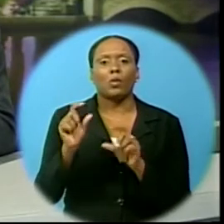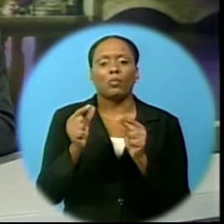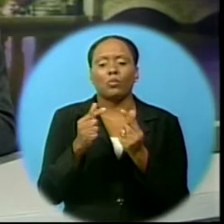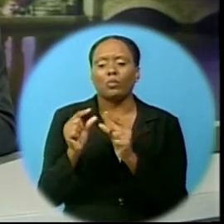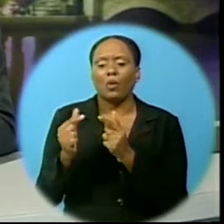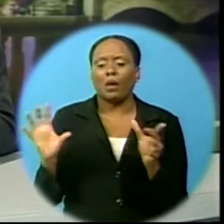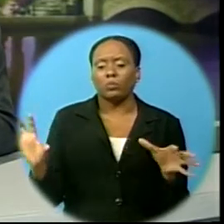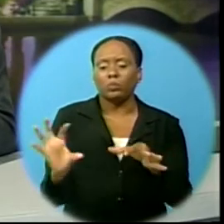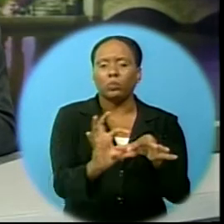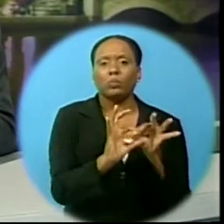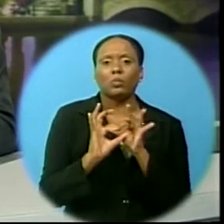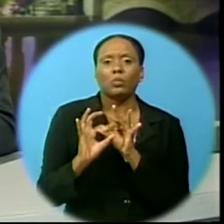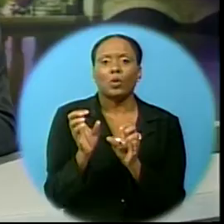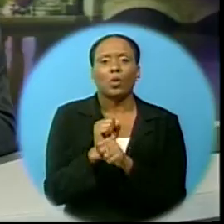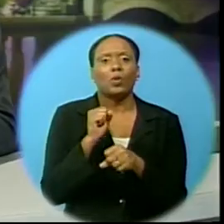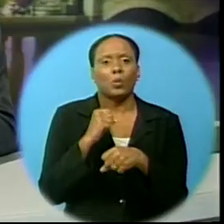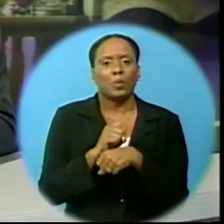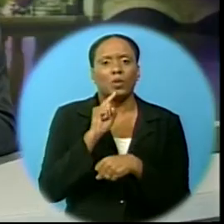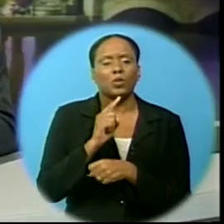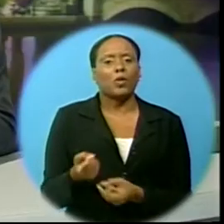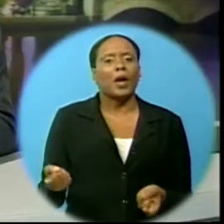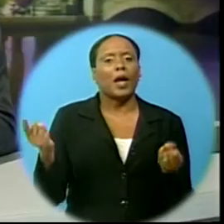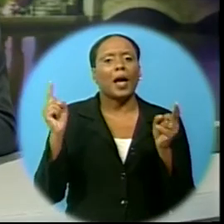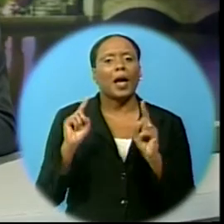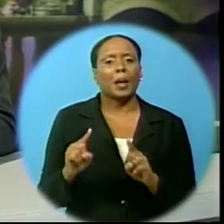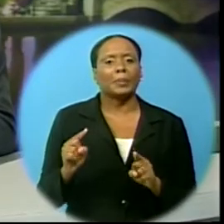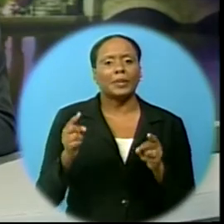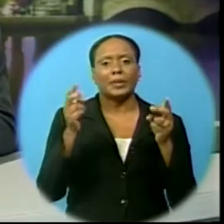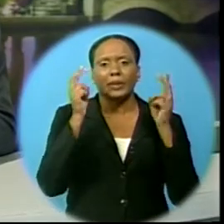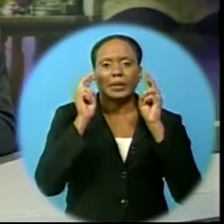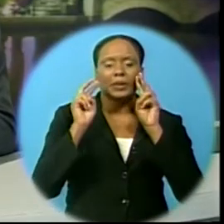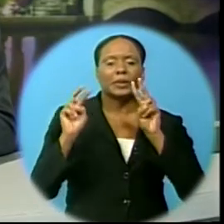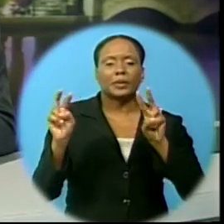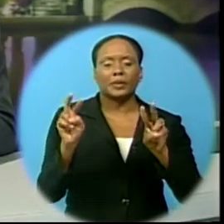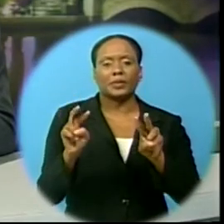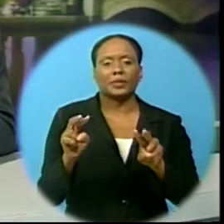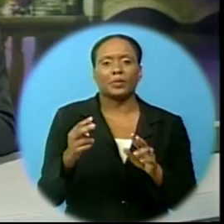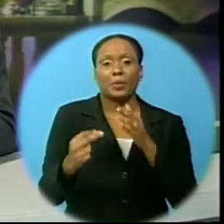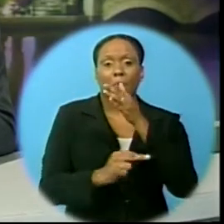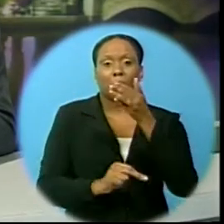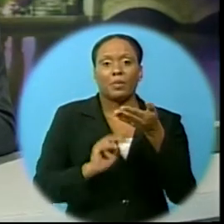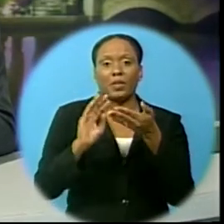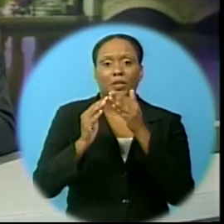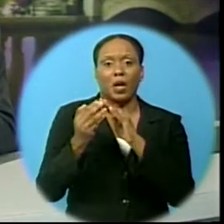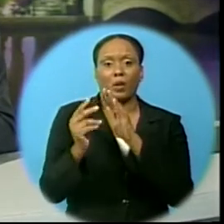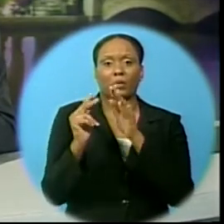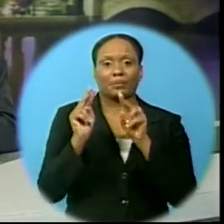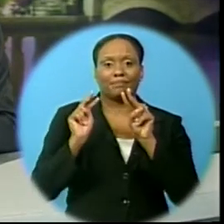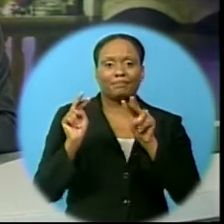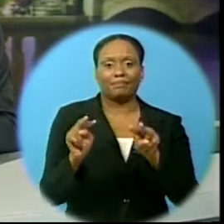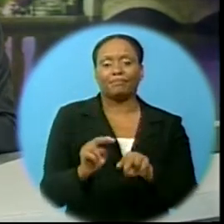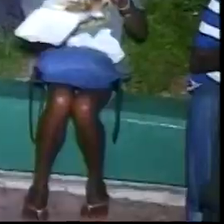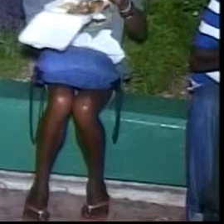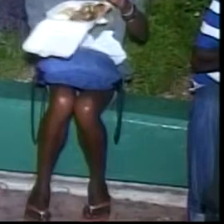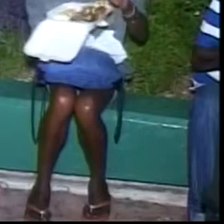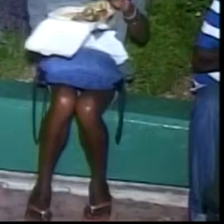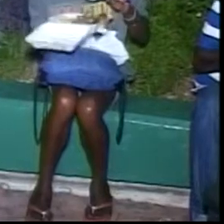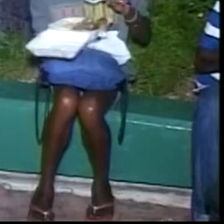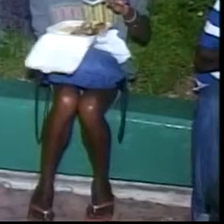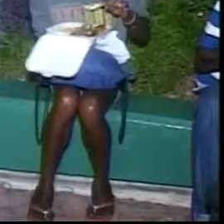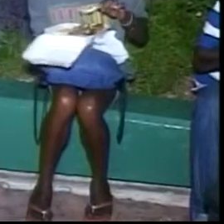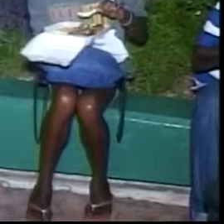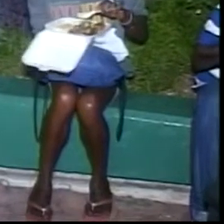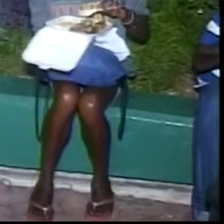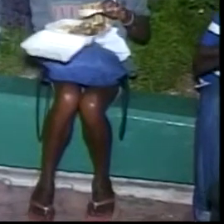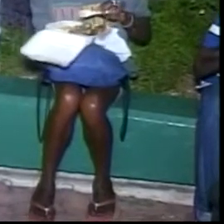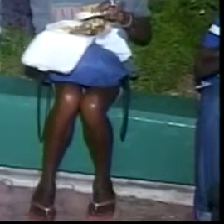make it happen. Shane Seeley got a first-hand look at the situation last night in Bridgetown. This is the